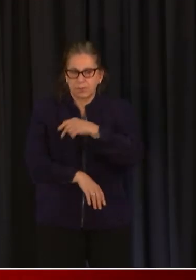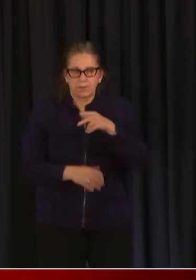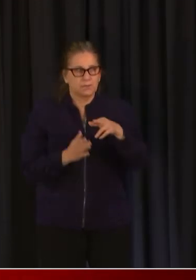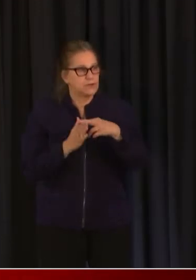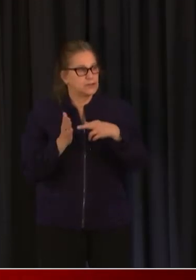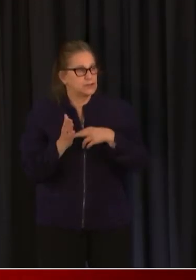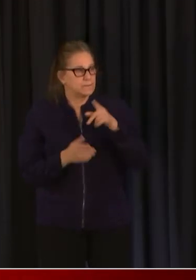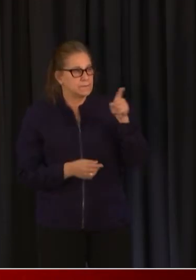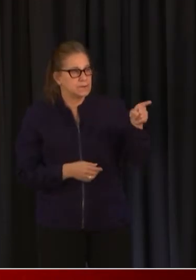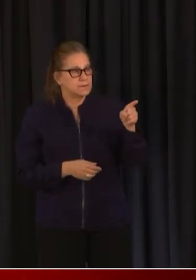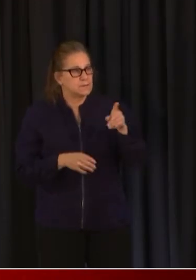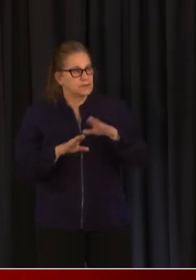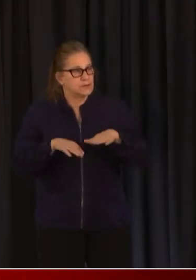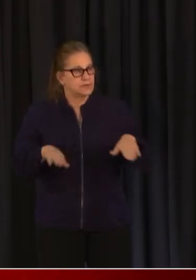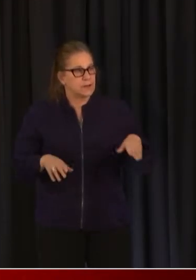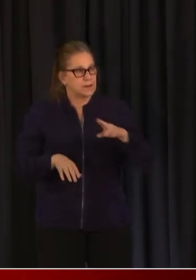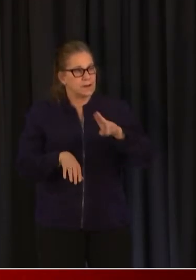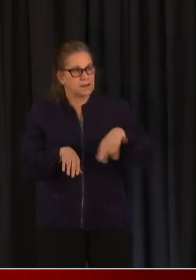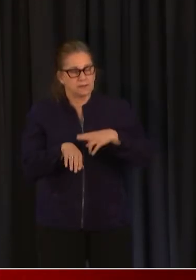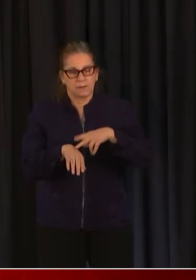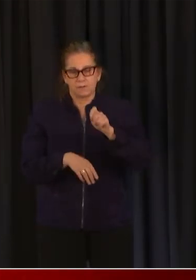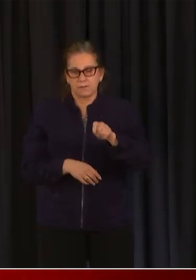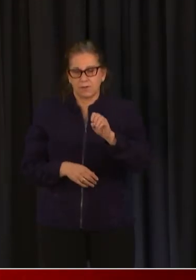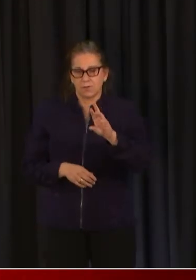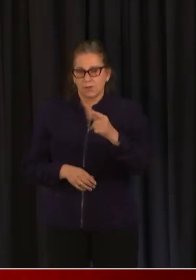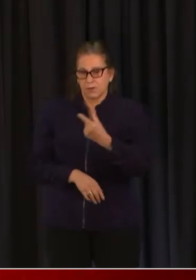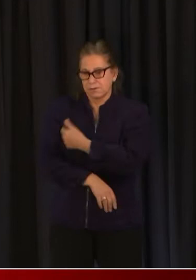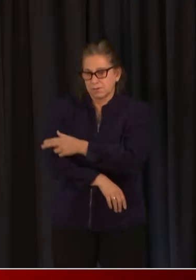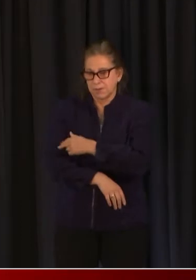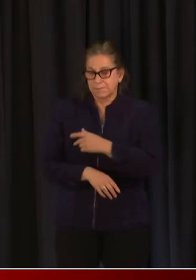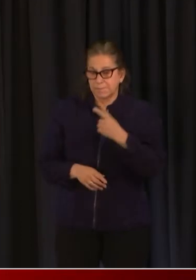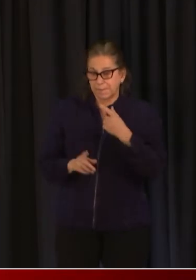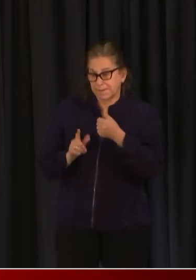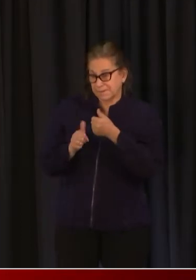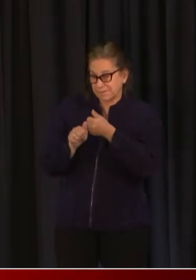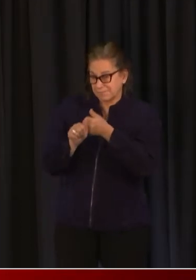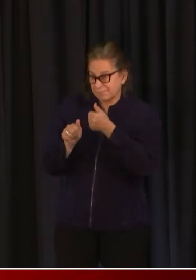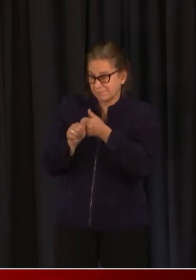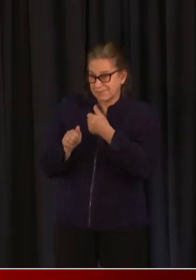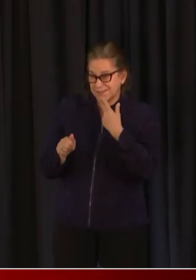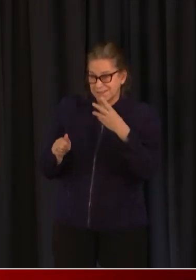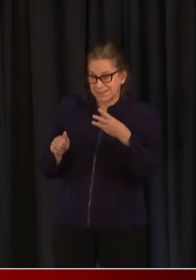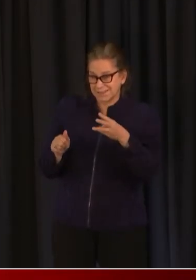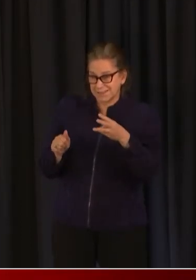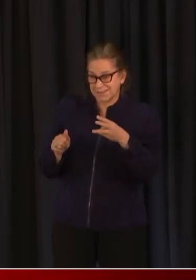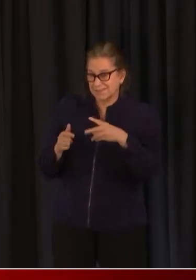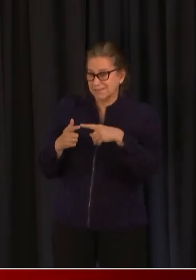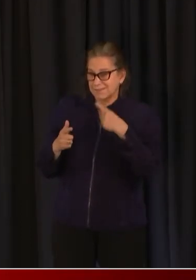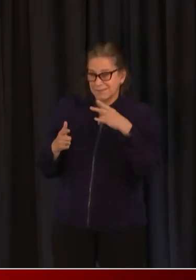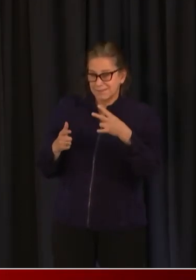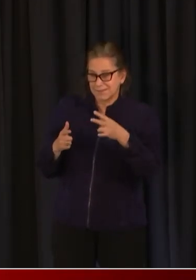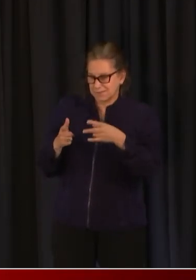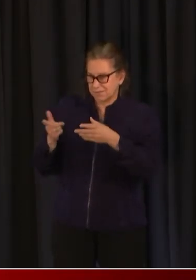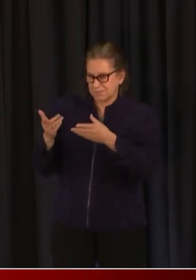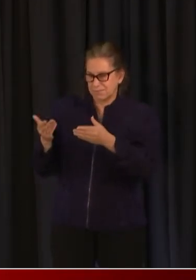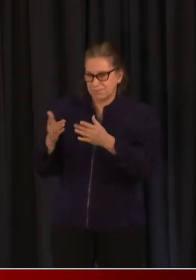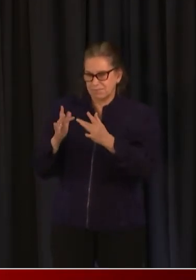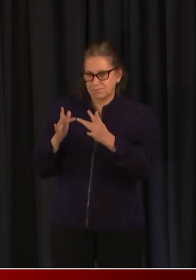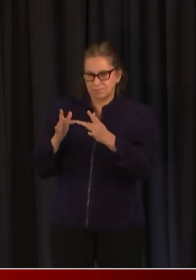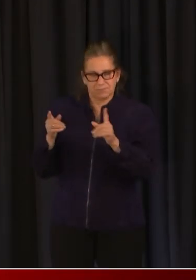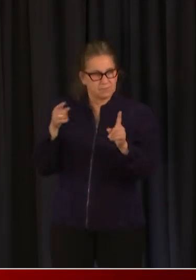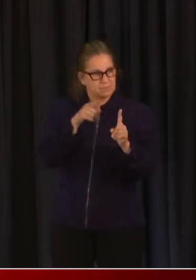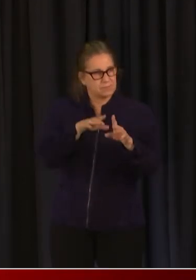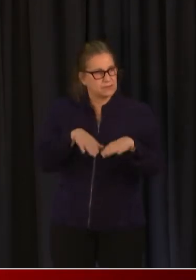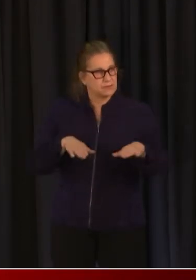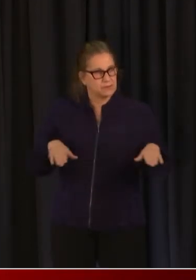register your 16 or 17-year-old at childrensnational.org. vaccinationforall.org. And